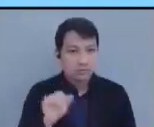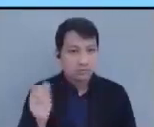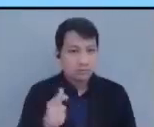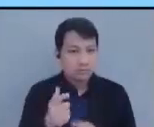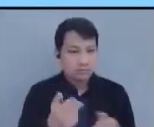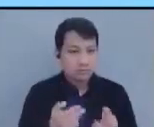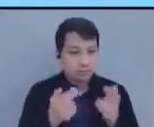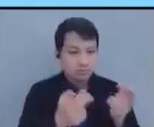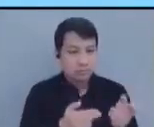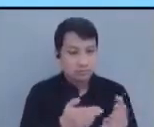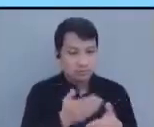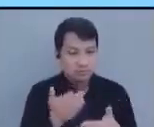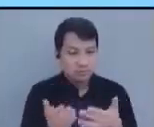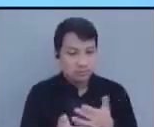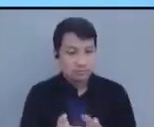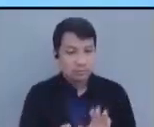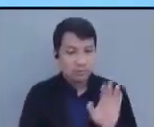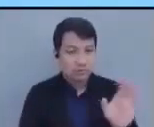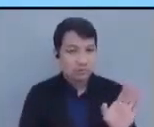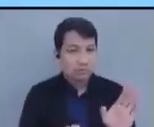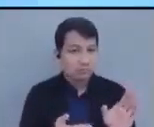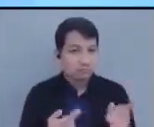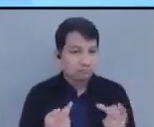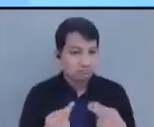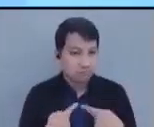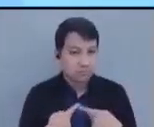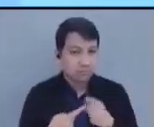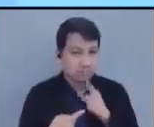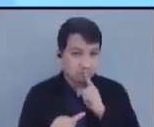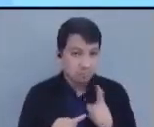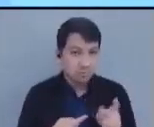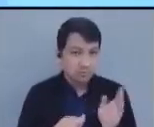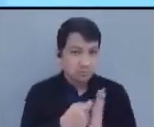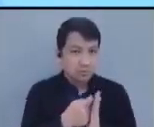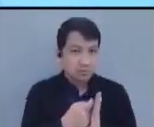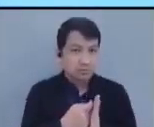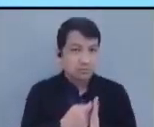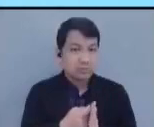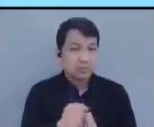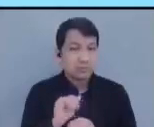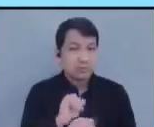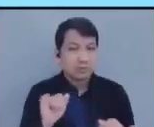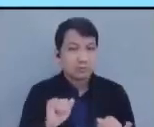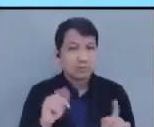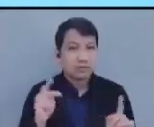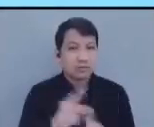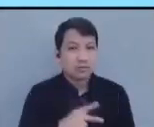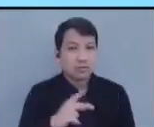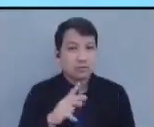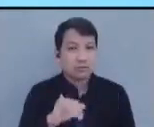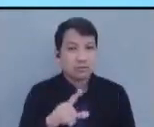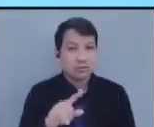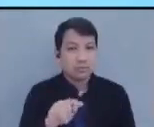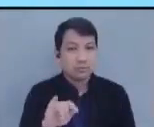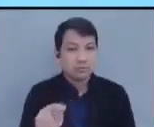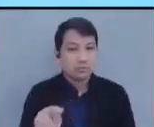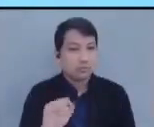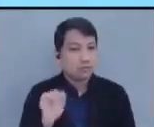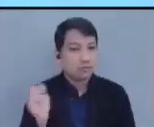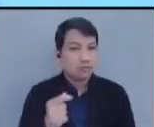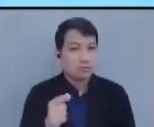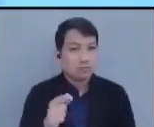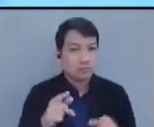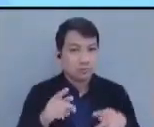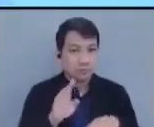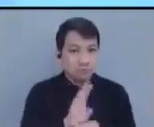filed are true, then indeed it is a violation of the franchise granted